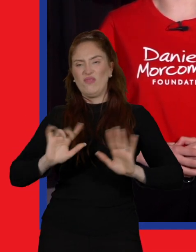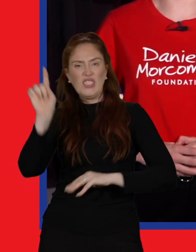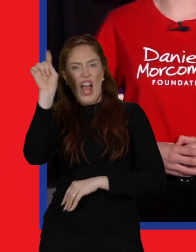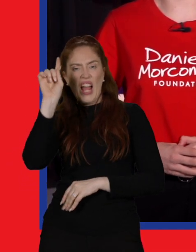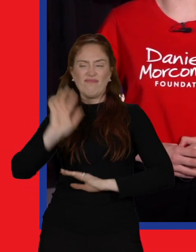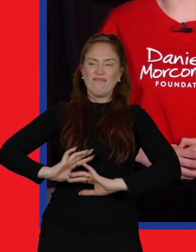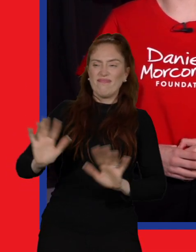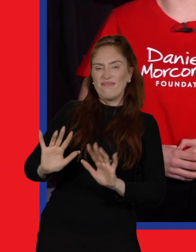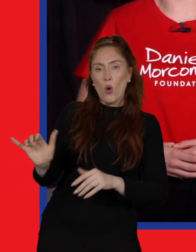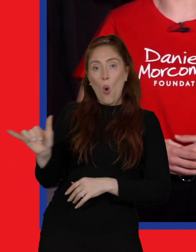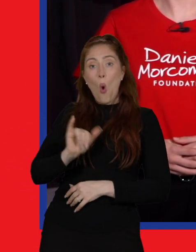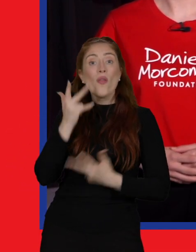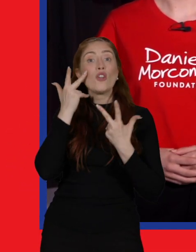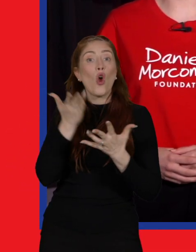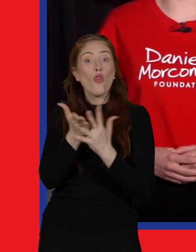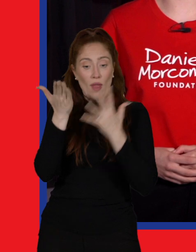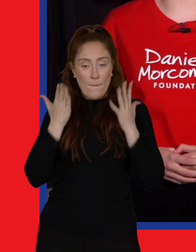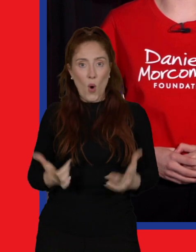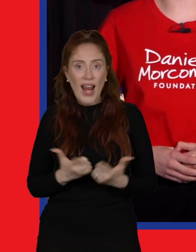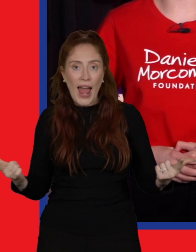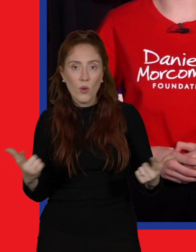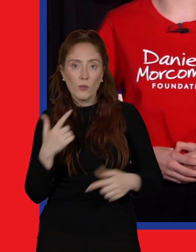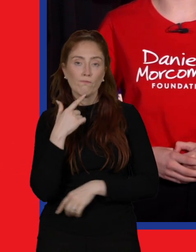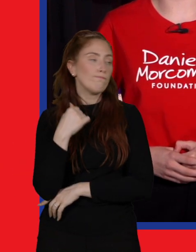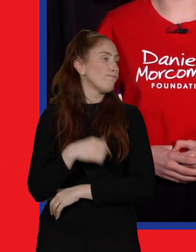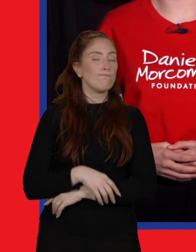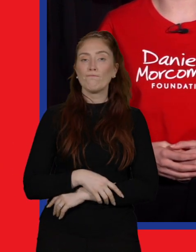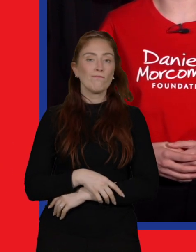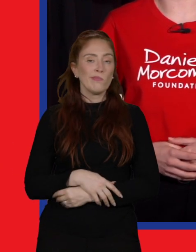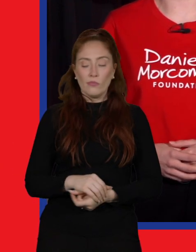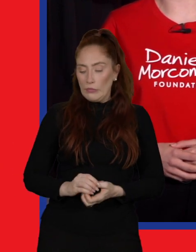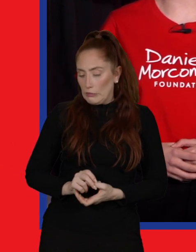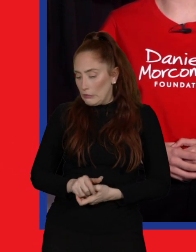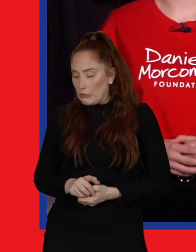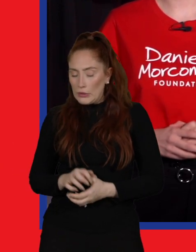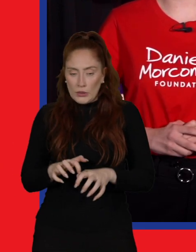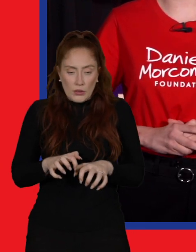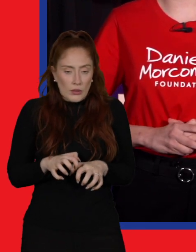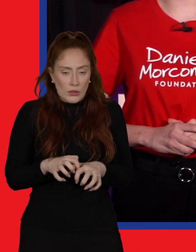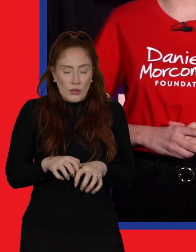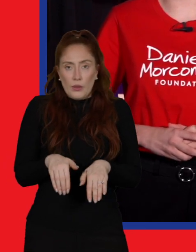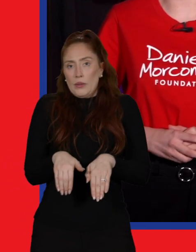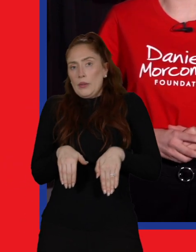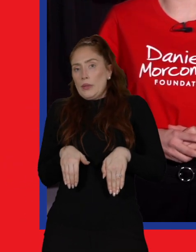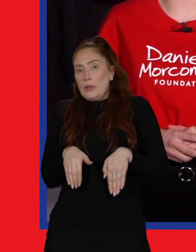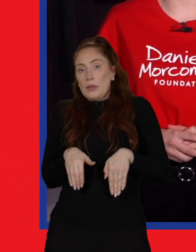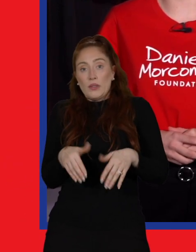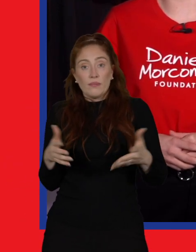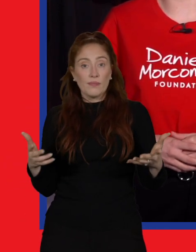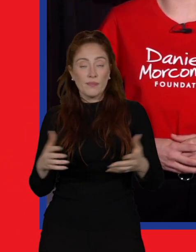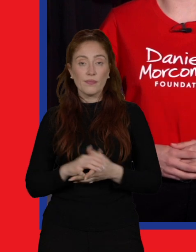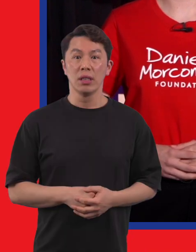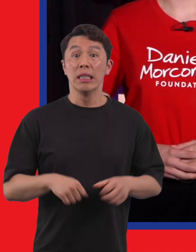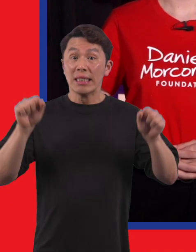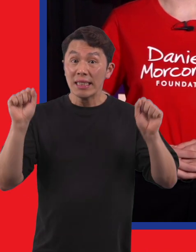like no, not today, or nah. It could also be through body language or cues such as shaking our head, fidgeting, tensing our body, and